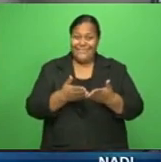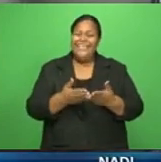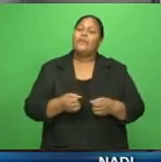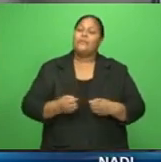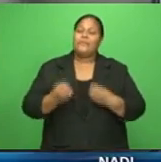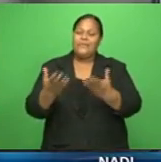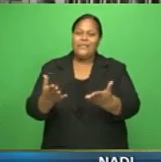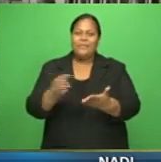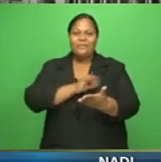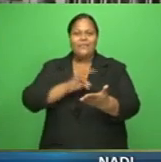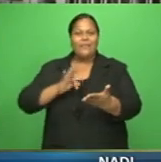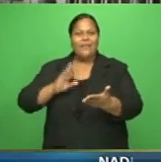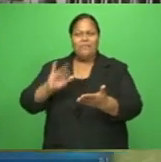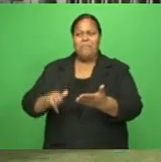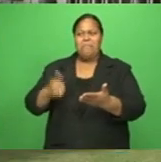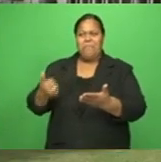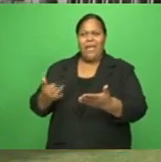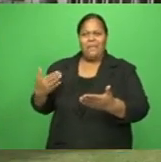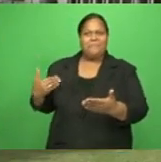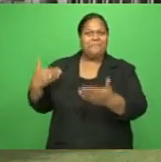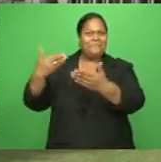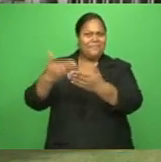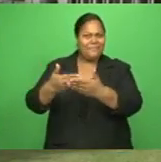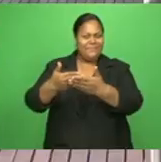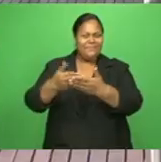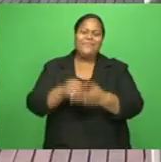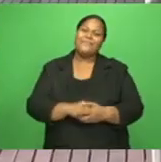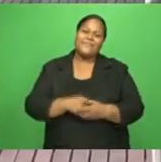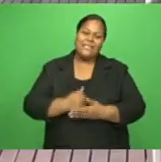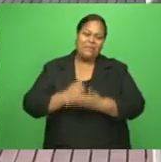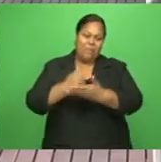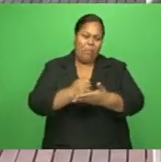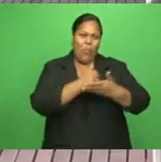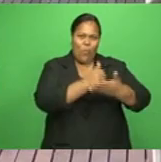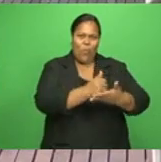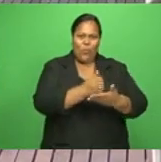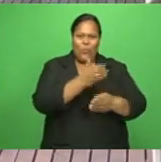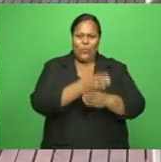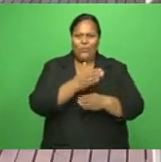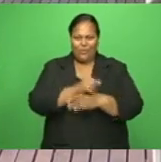May, indicating the resort's support to workers in the months ahead.